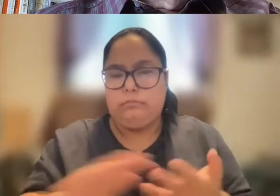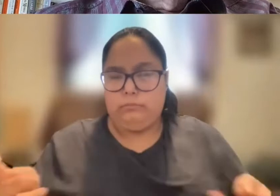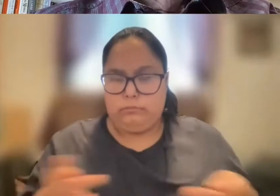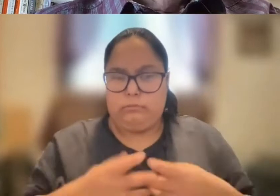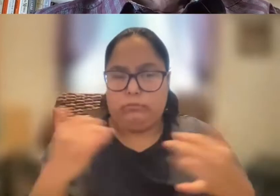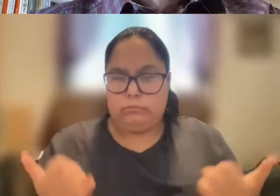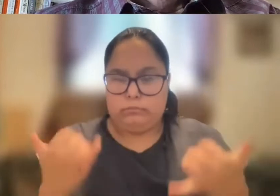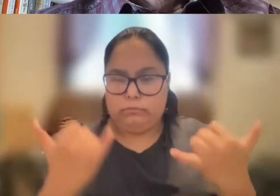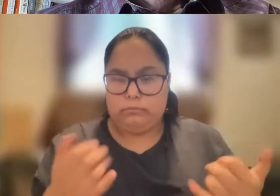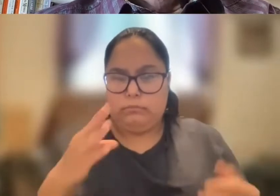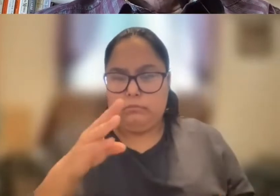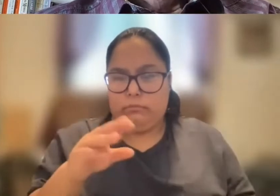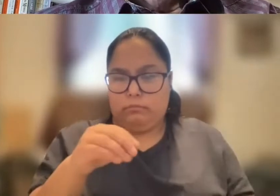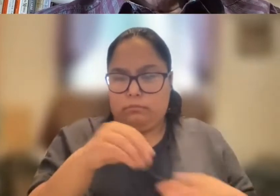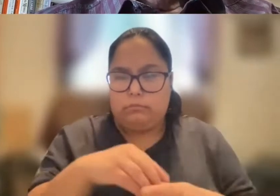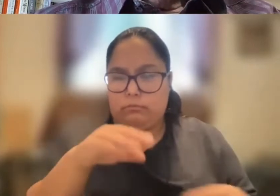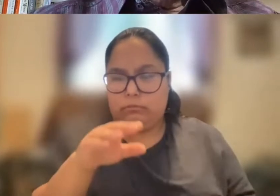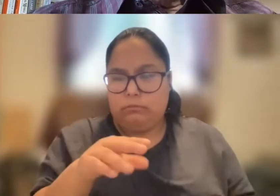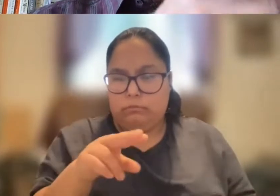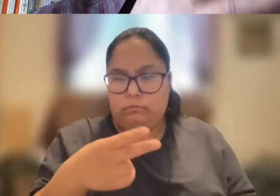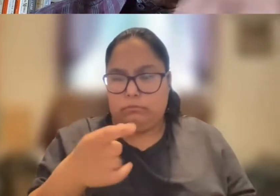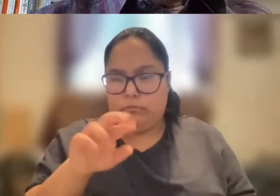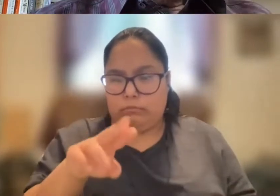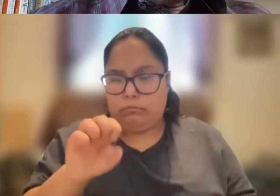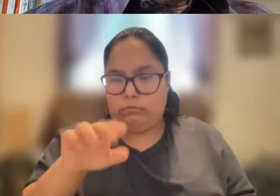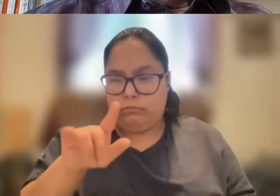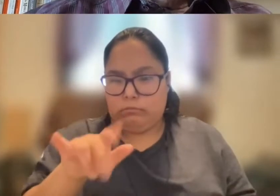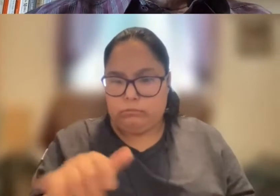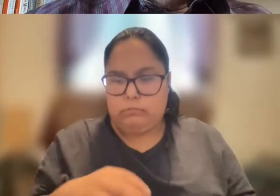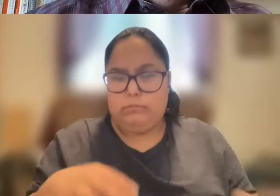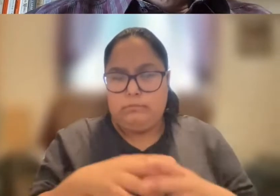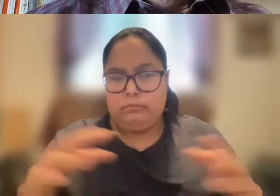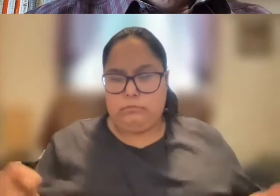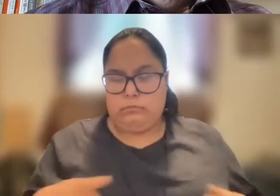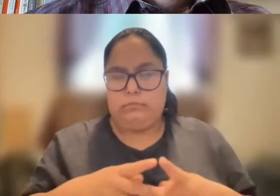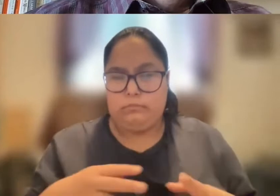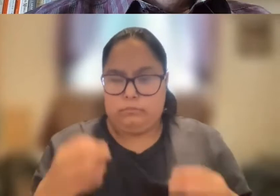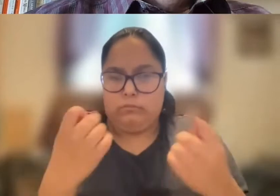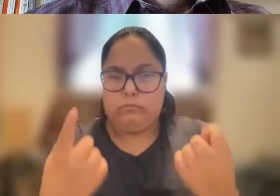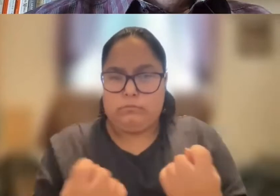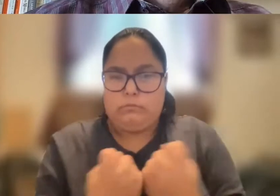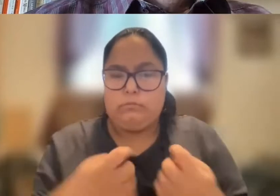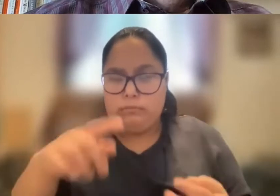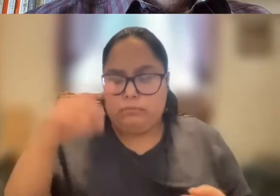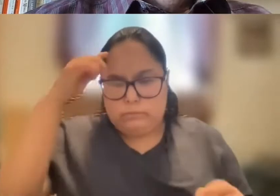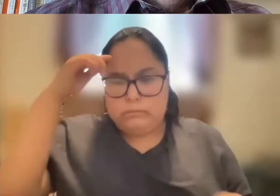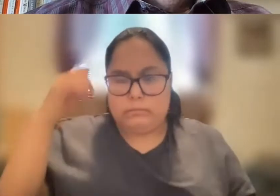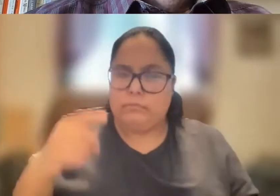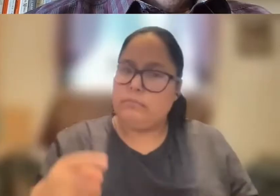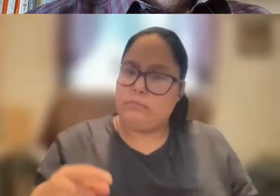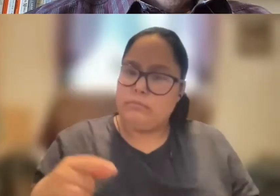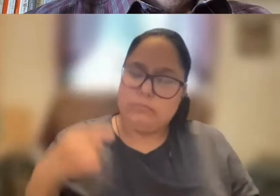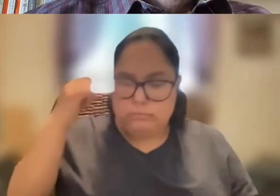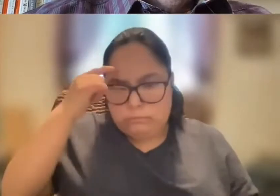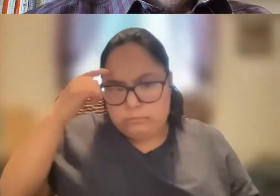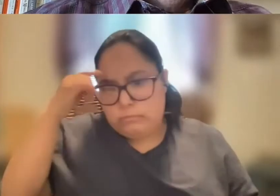we are now in the military. Having the defense advisory group, having this employment equity group, I think